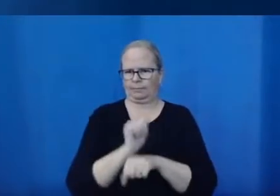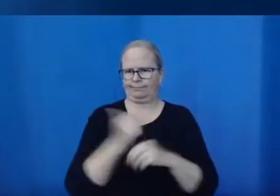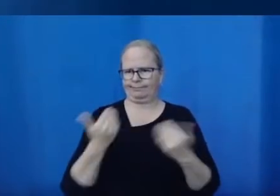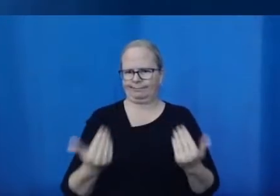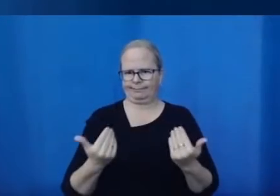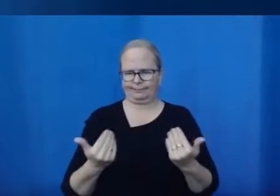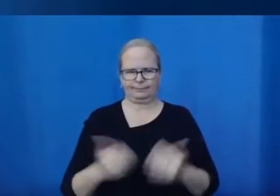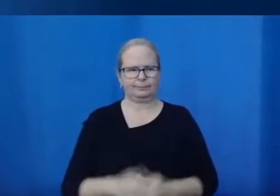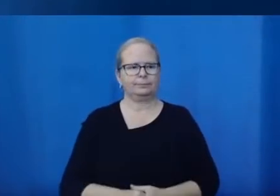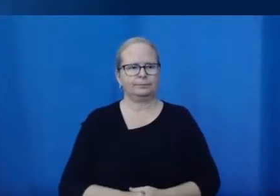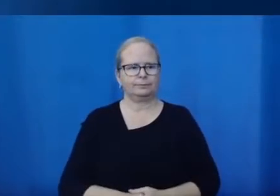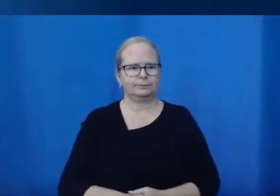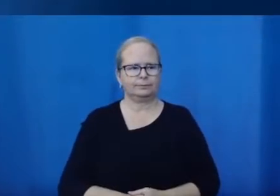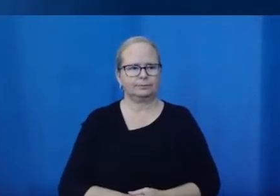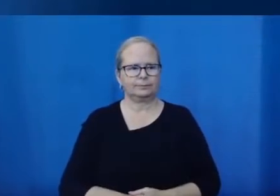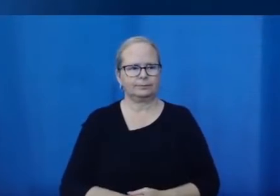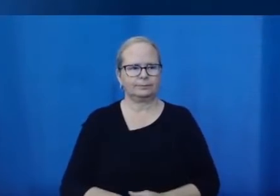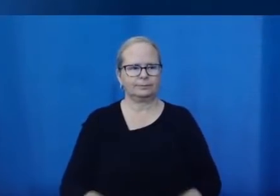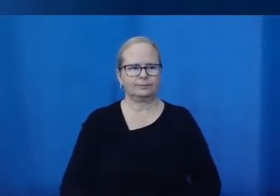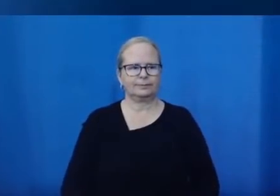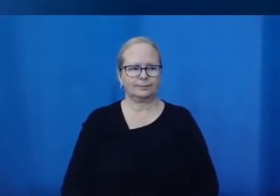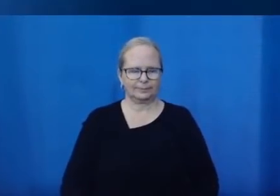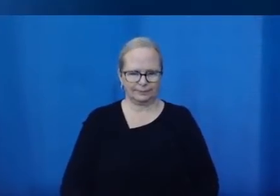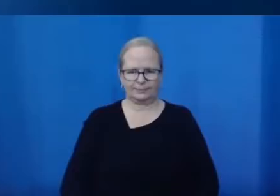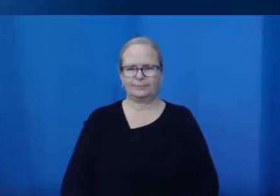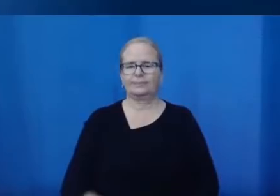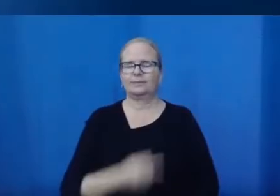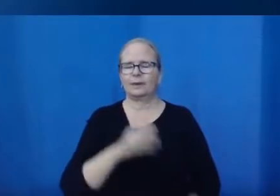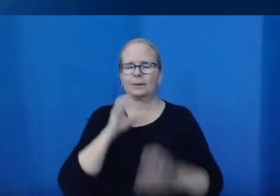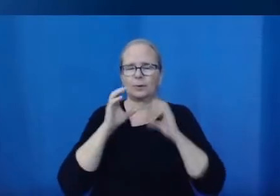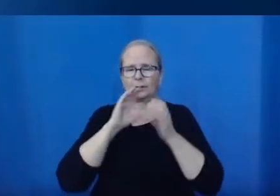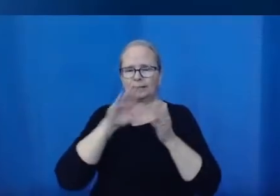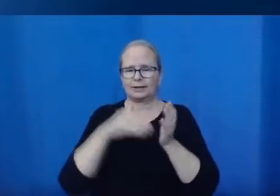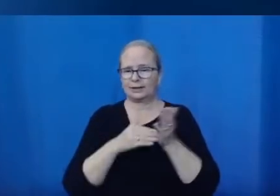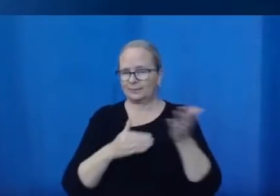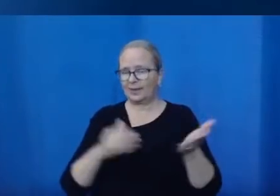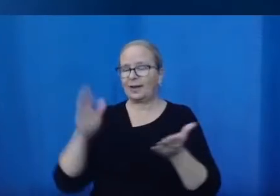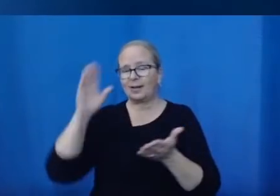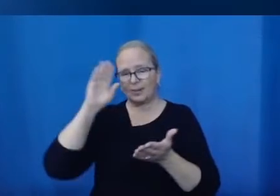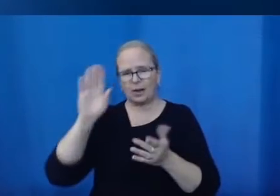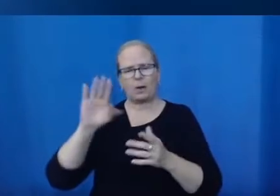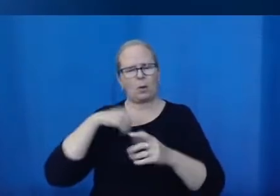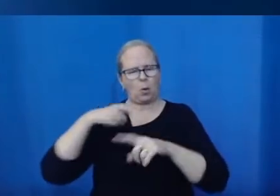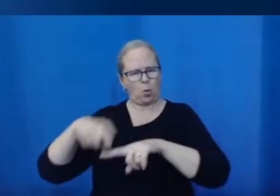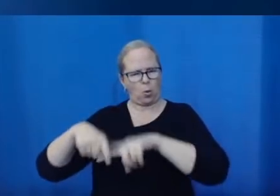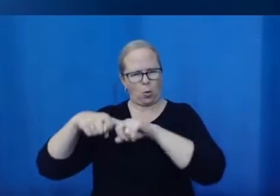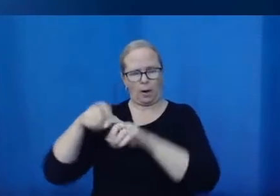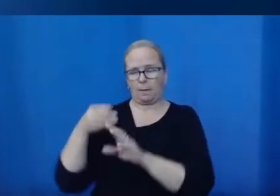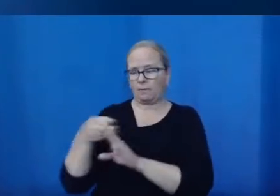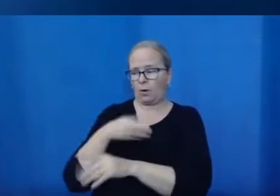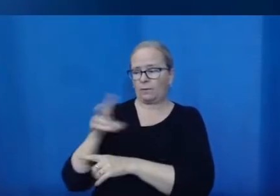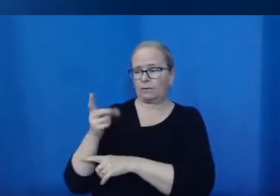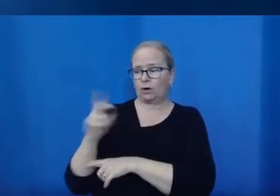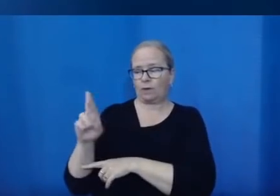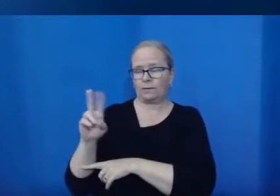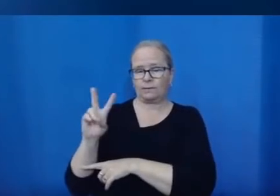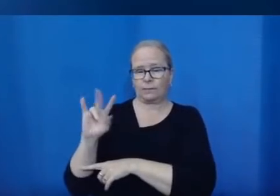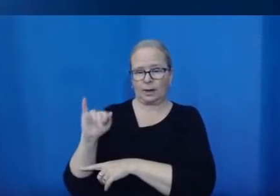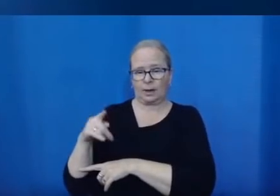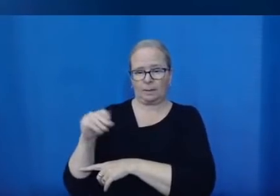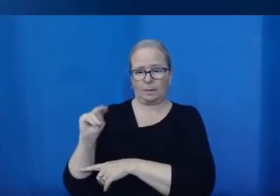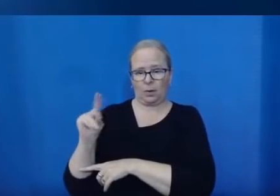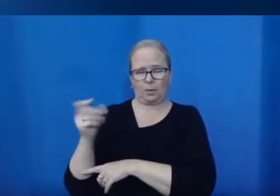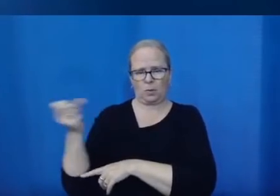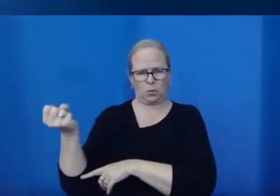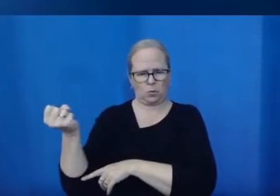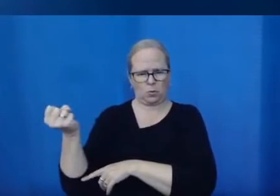Before I invite Dr. Vipond on screen to share his analysis of the long weekend numbers, I would like to acknowledge that the focus of today's panel is